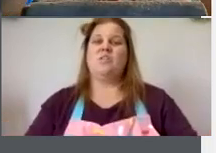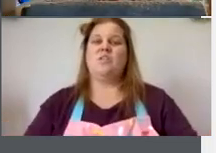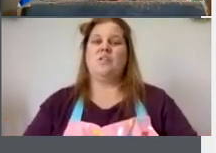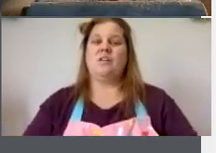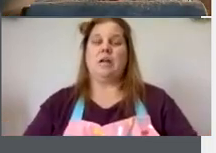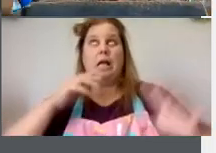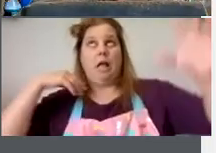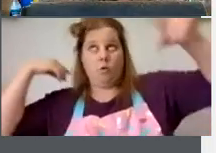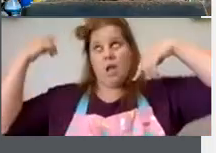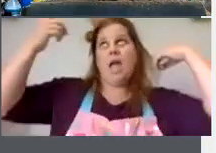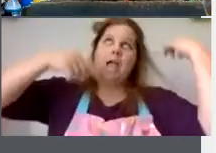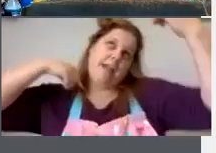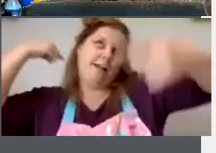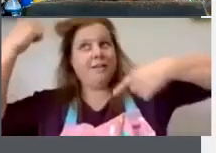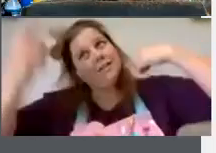crazy.